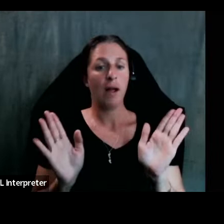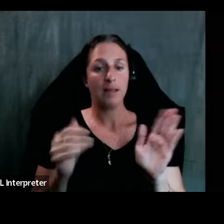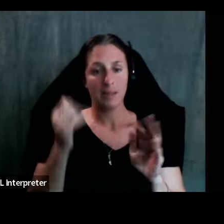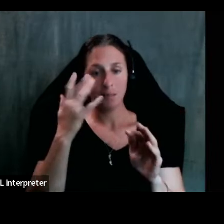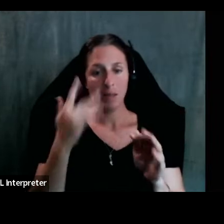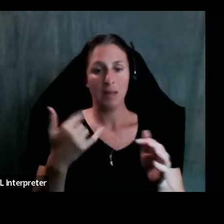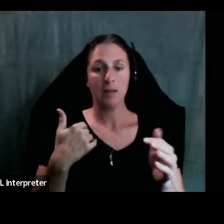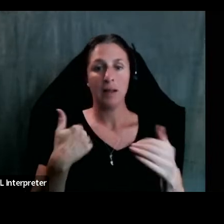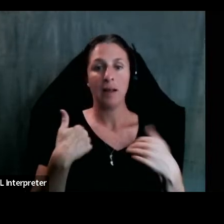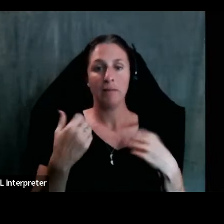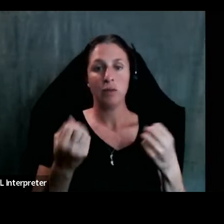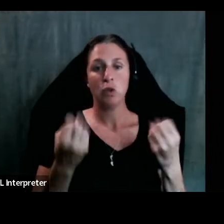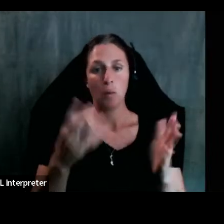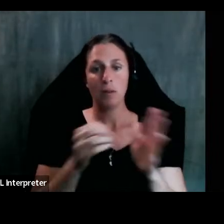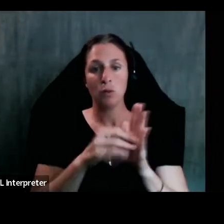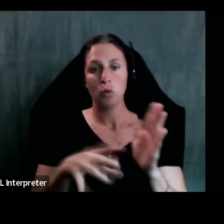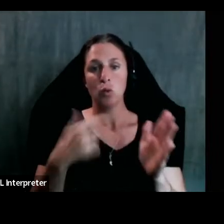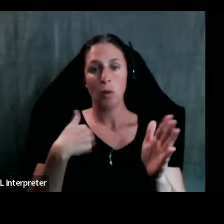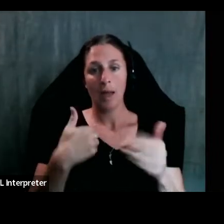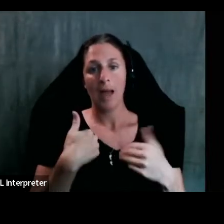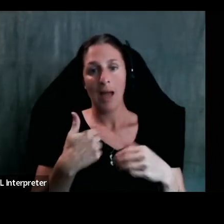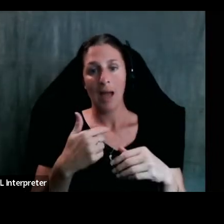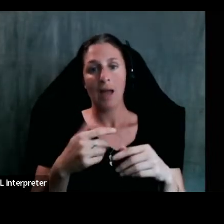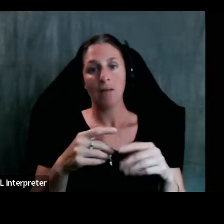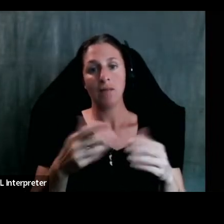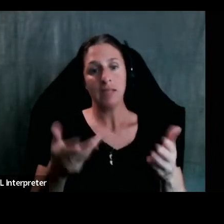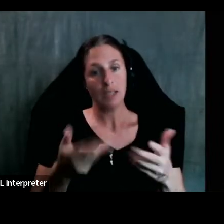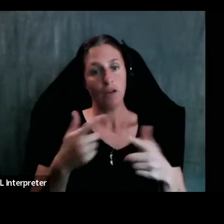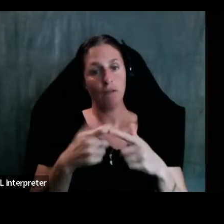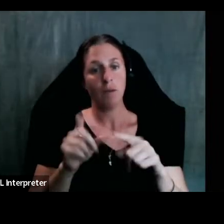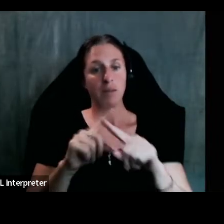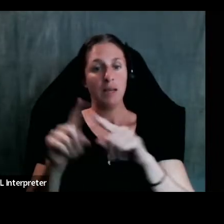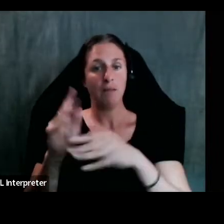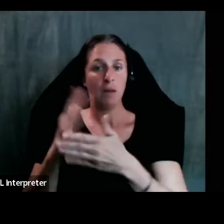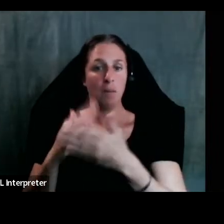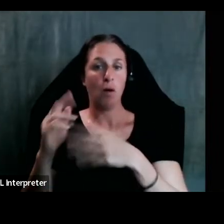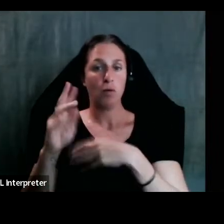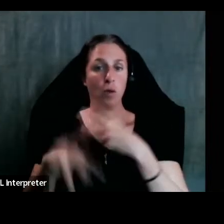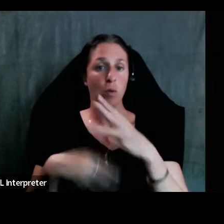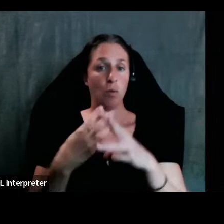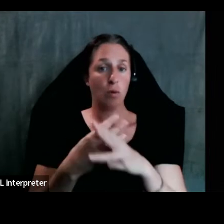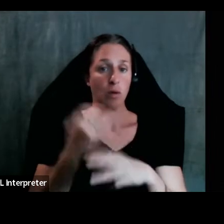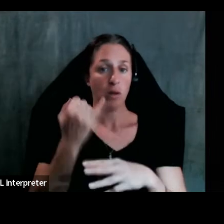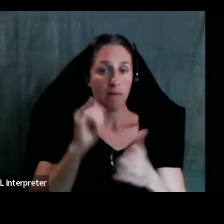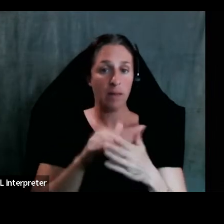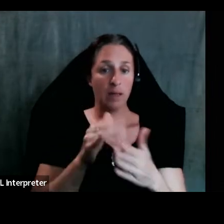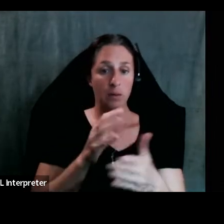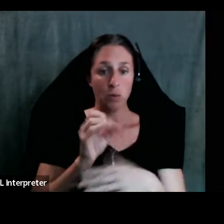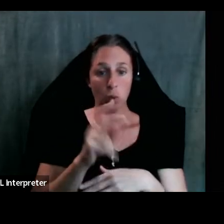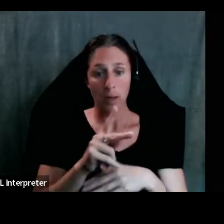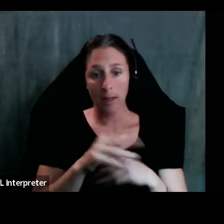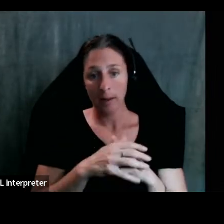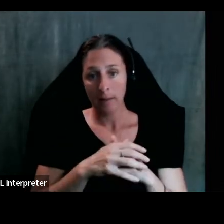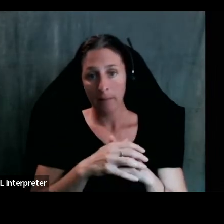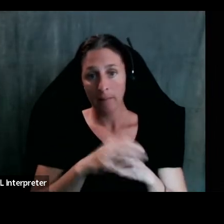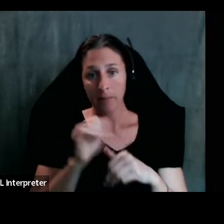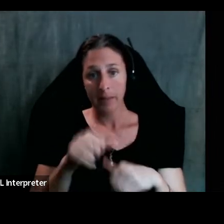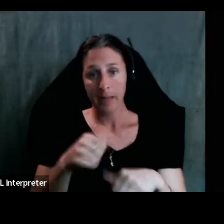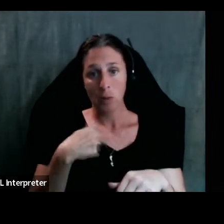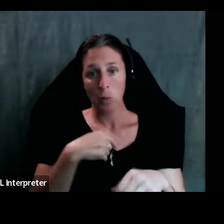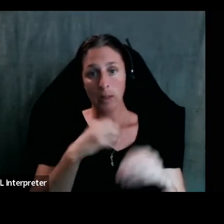so many students that we have here from different parts of the world. So if that's okay, can we edit